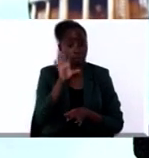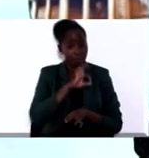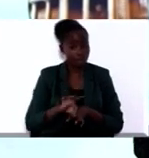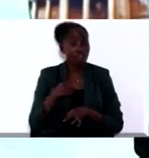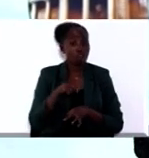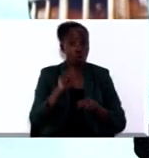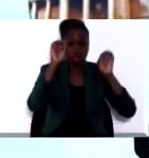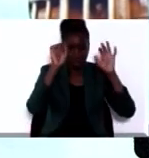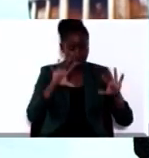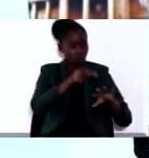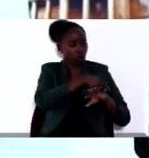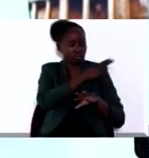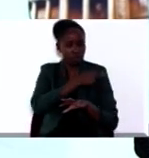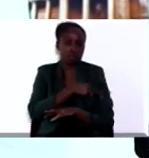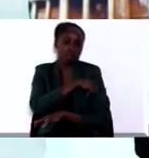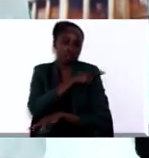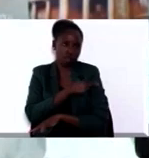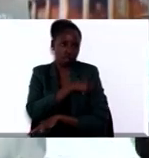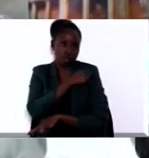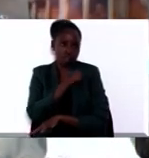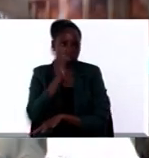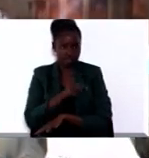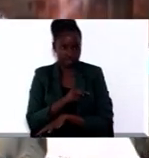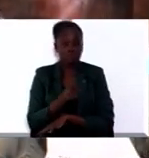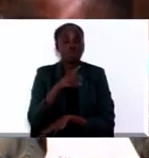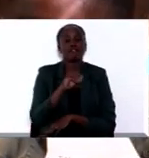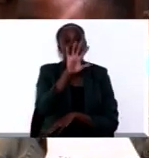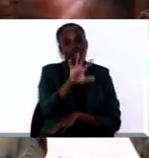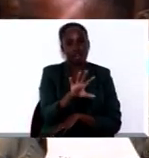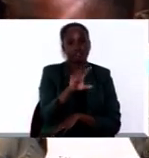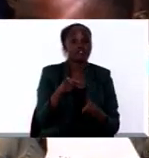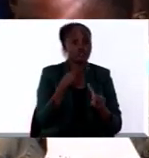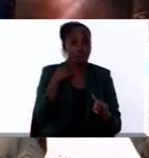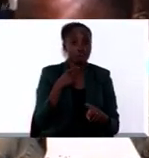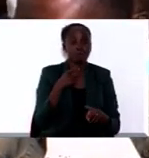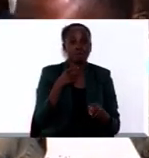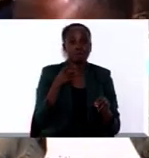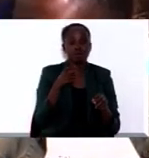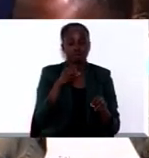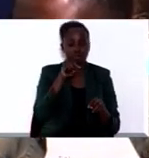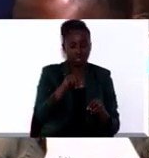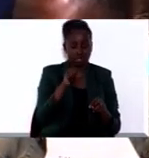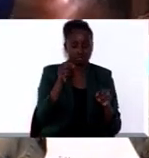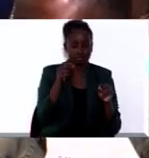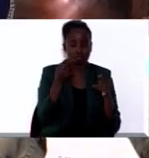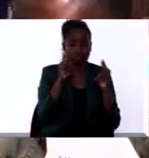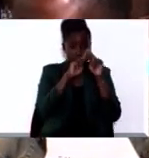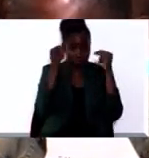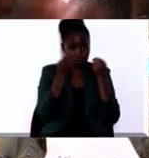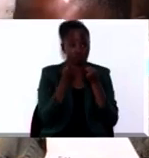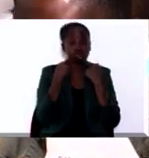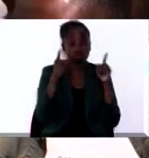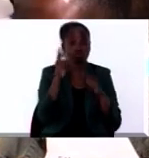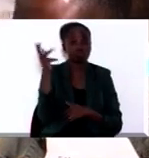10 hospitals. I gave 5 in the state of the province address, but the MEC for Health